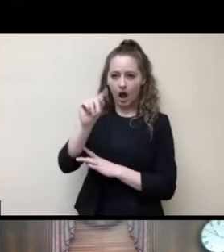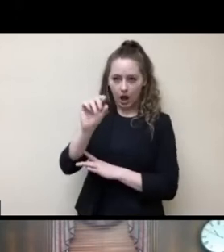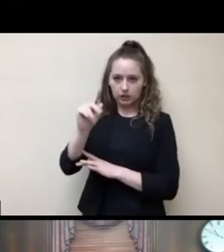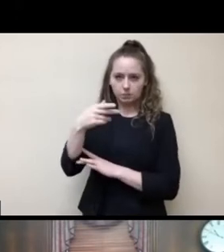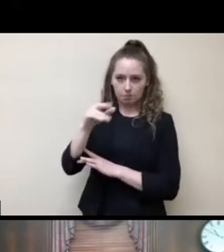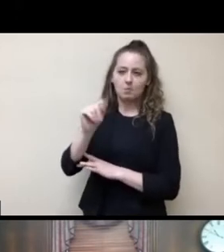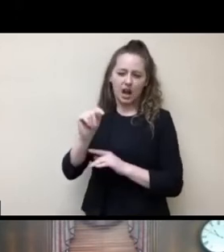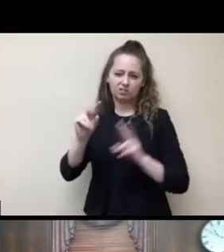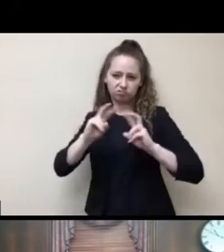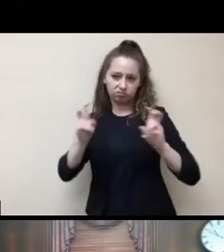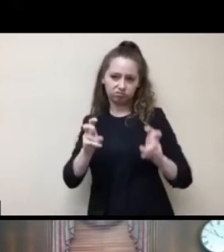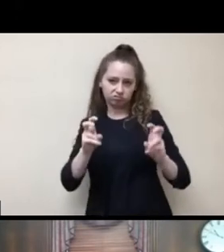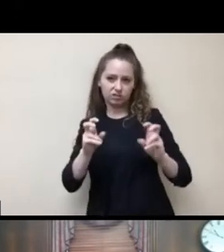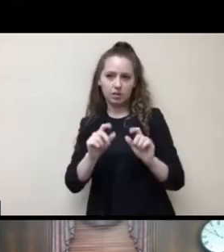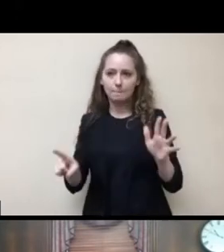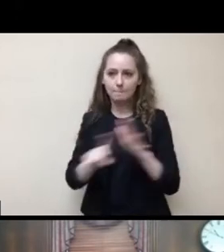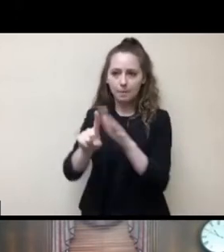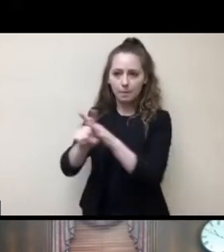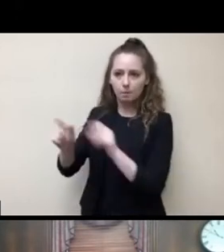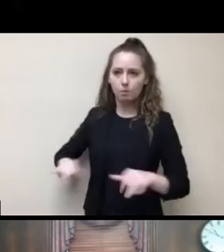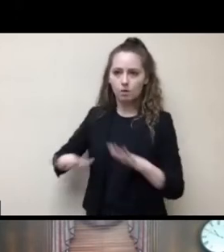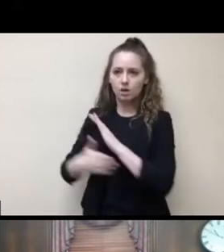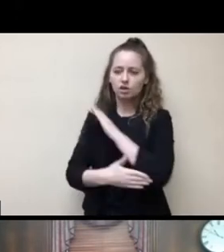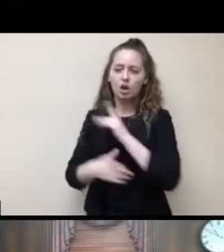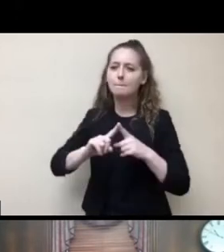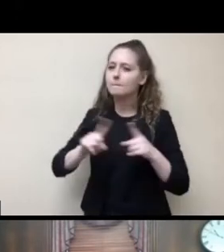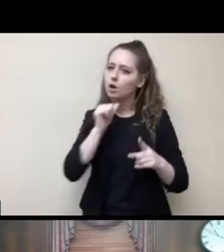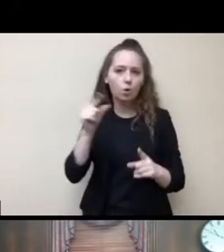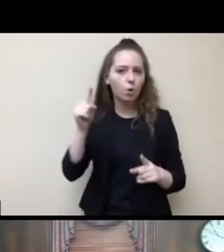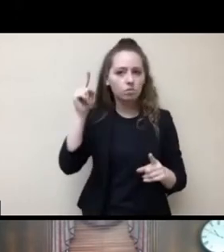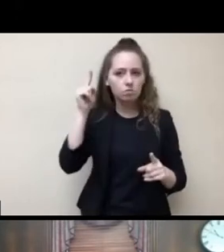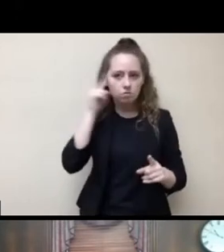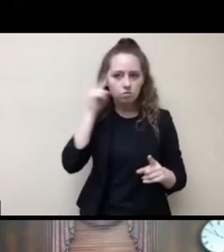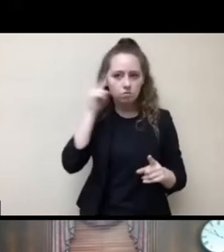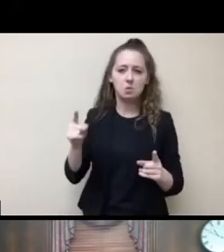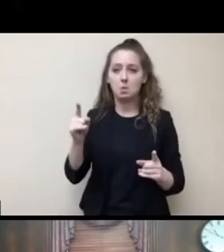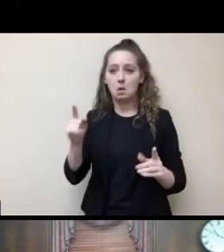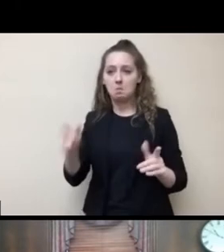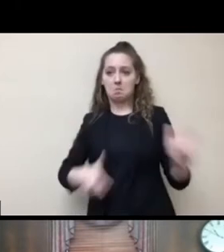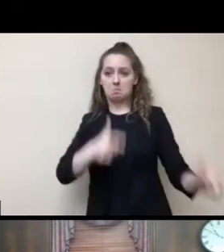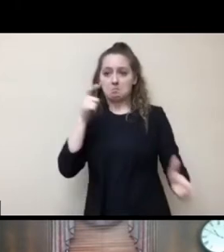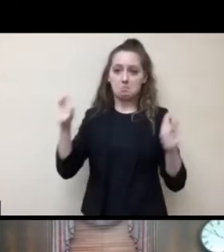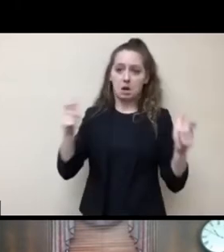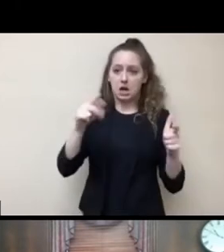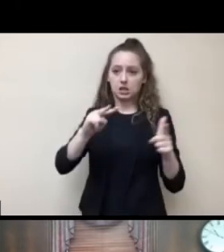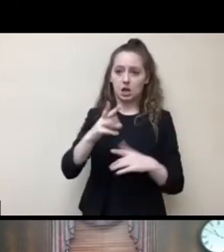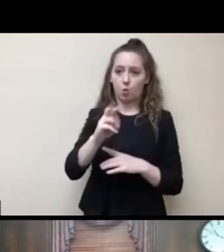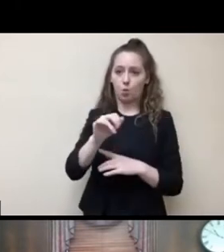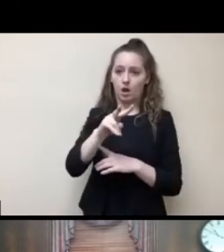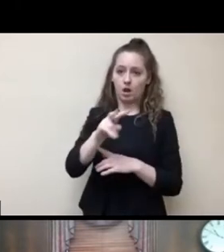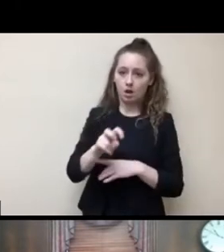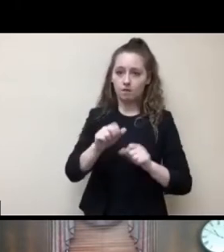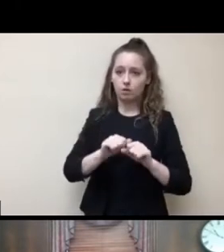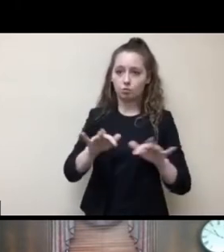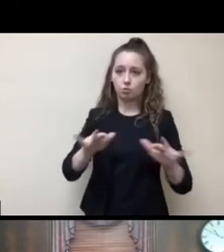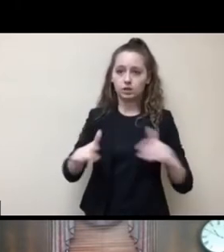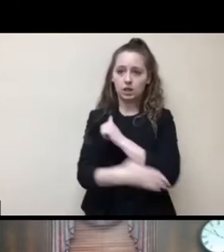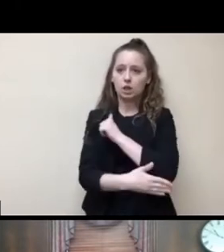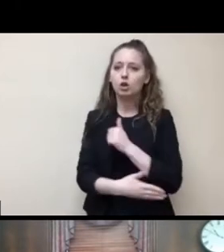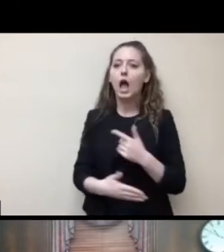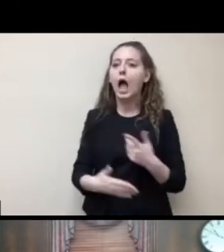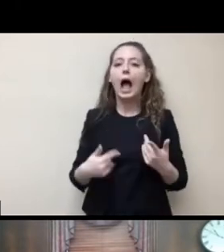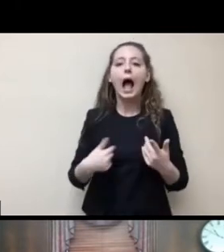I do not believe there will be a large scale second wave, across the country. I think we've gotten